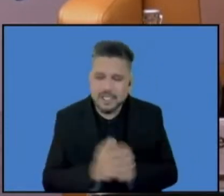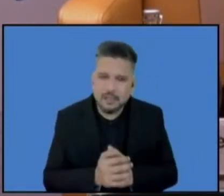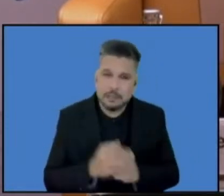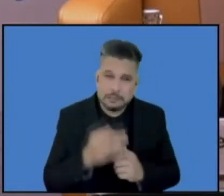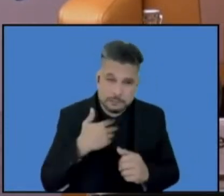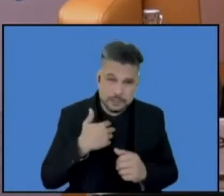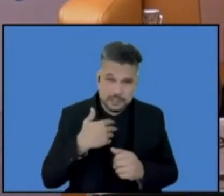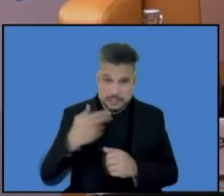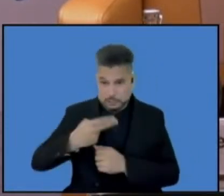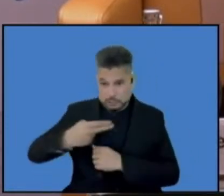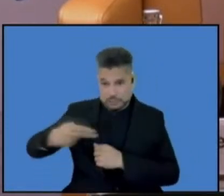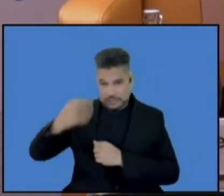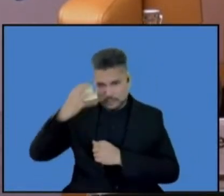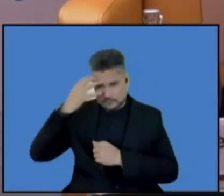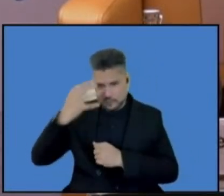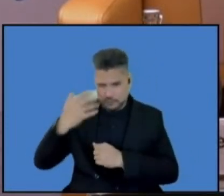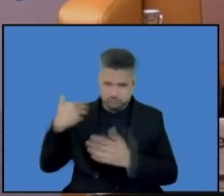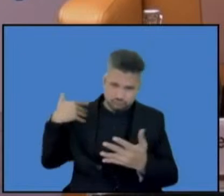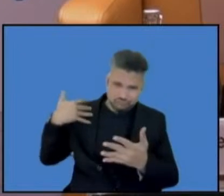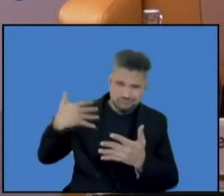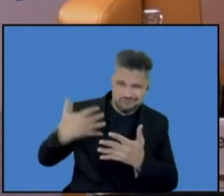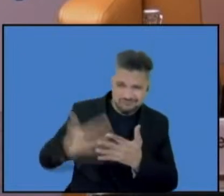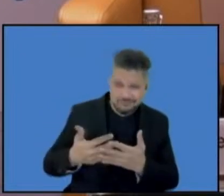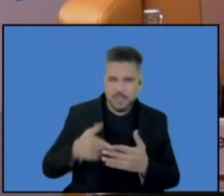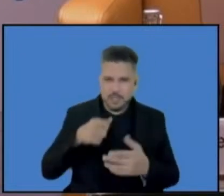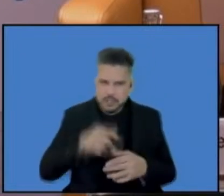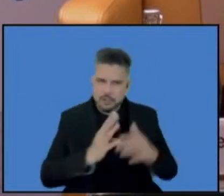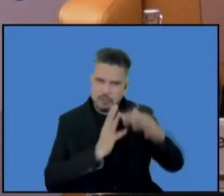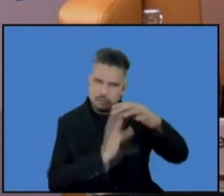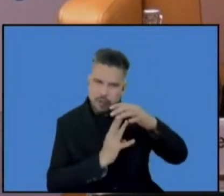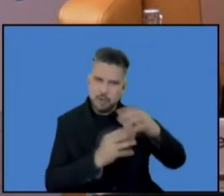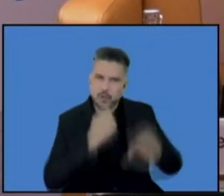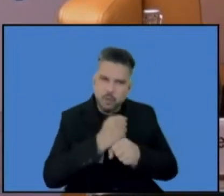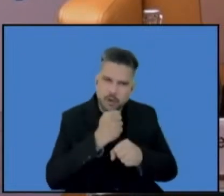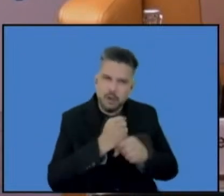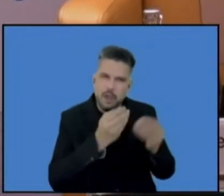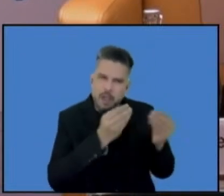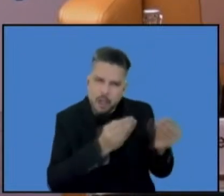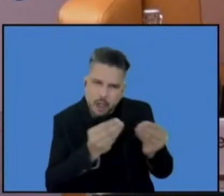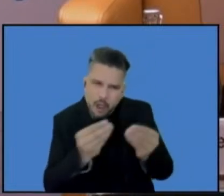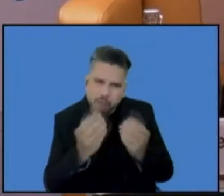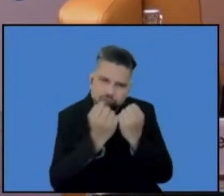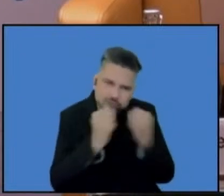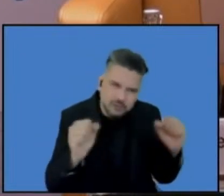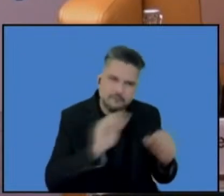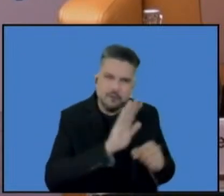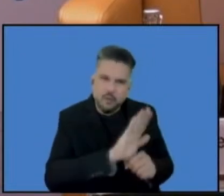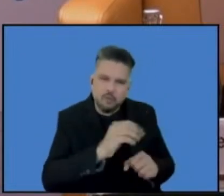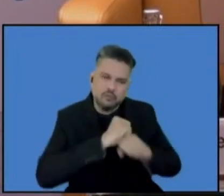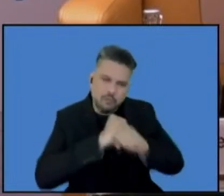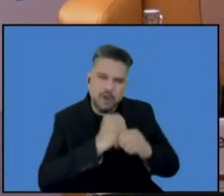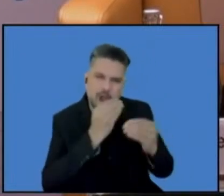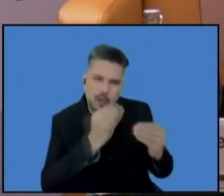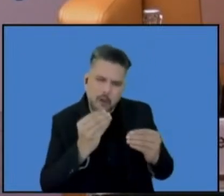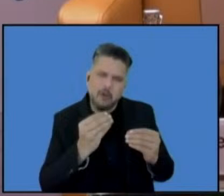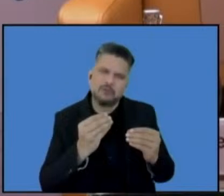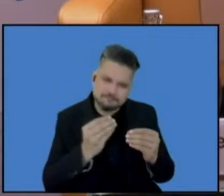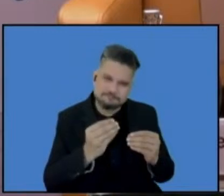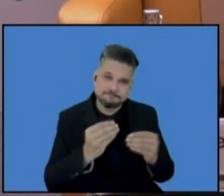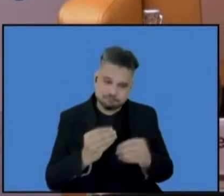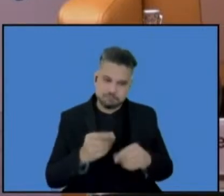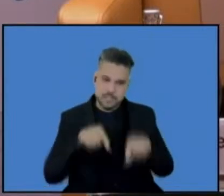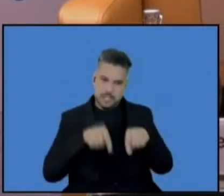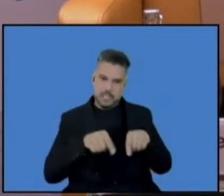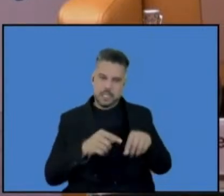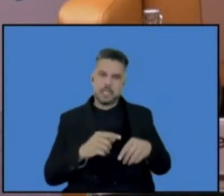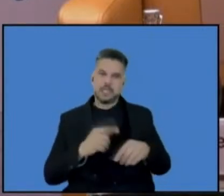to work on ensuring the protection of migrant workers at every stages, at every level, starting from the pre-departure,